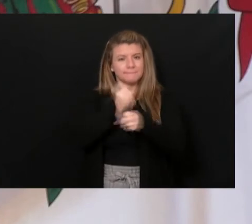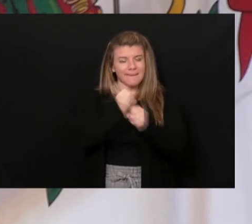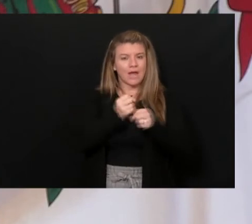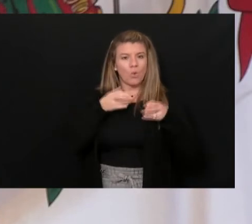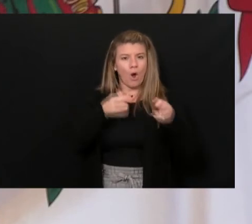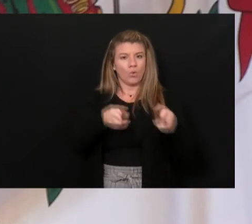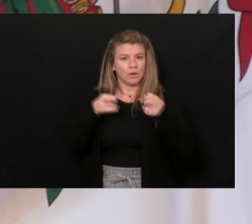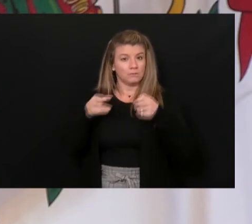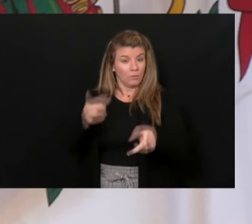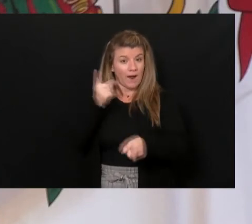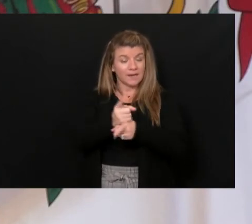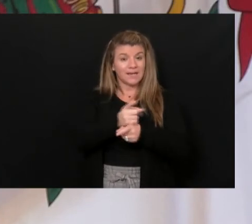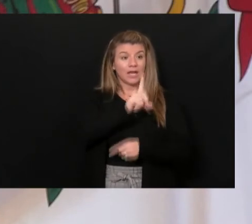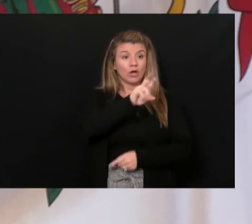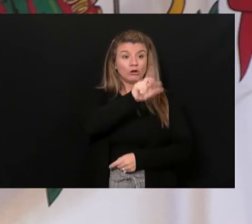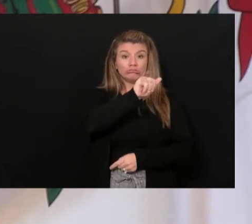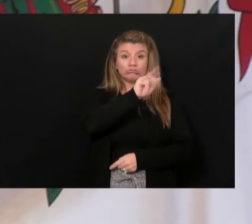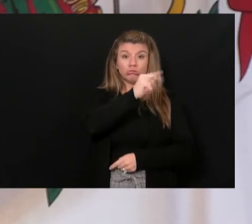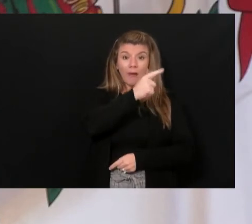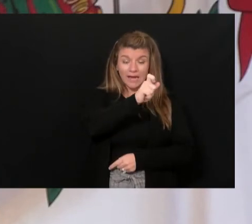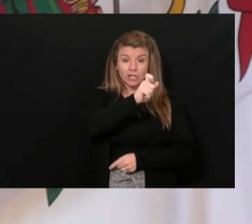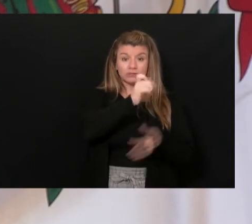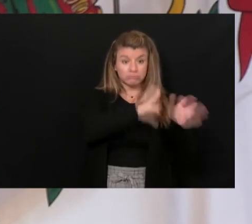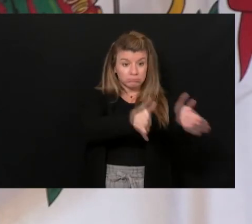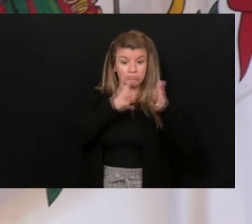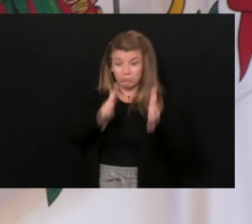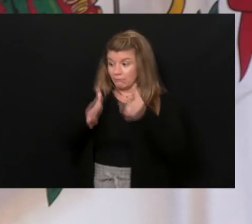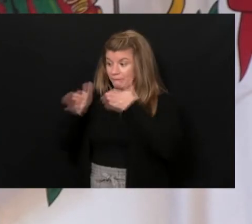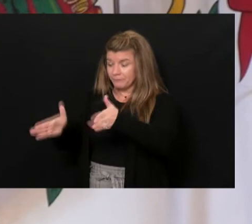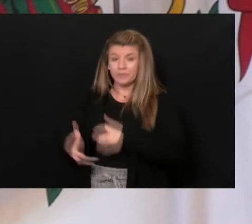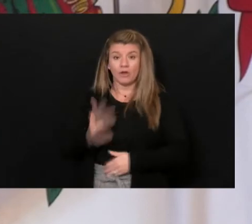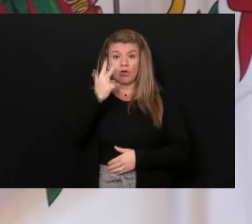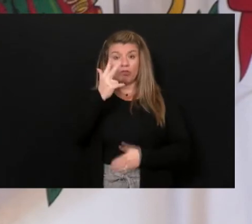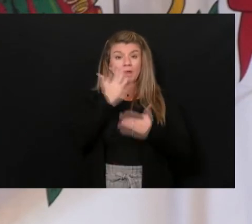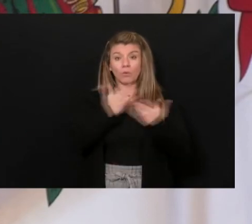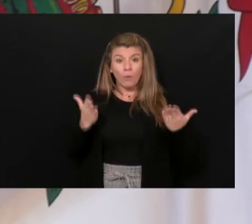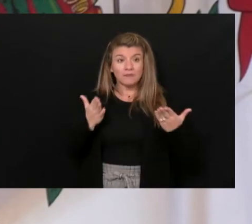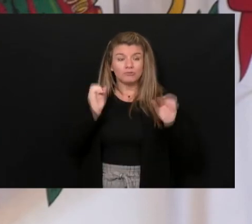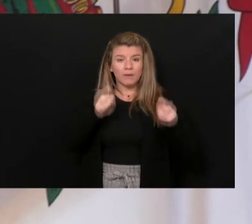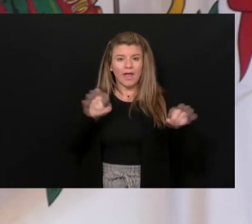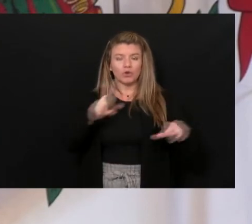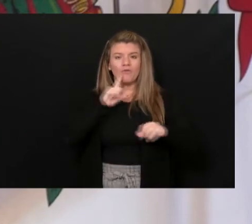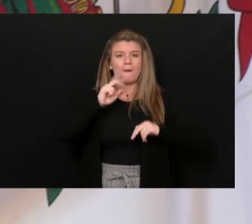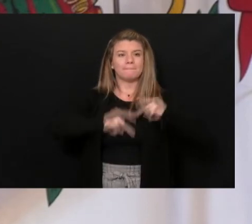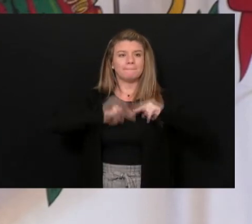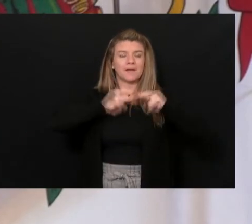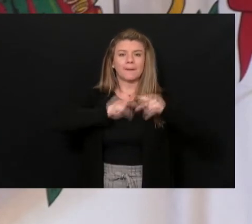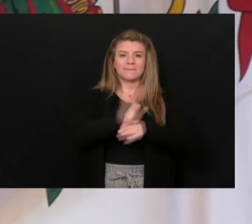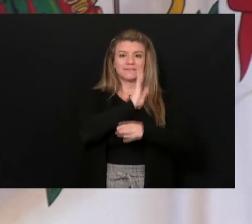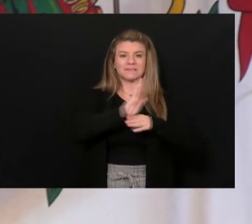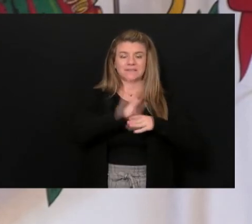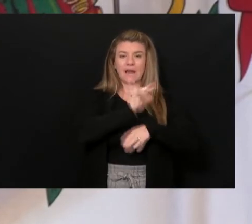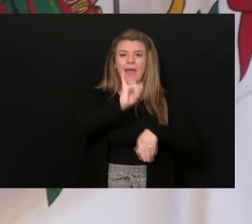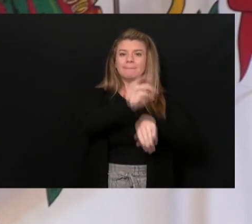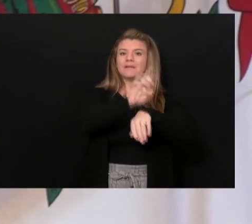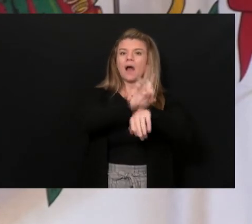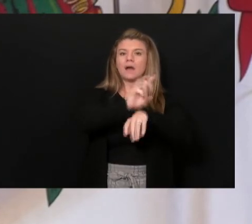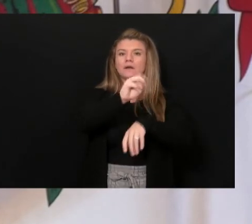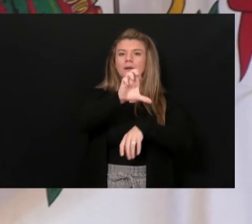drainage. There's 3 ways to put a business in, a McDonald's or whatever. How's the